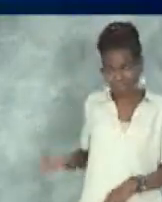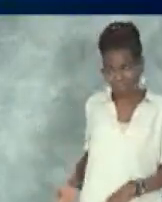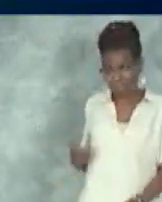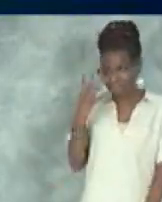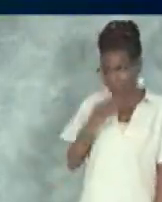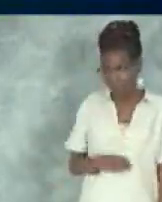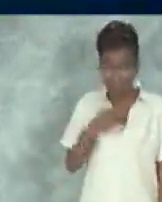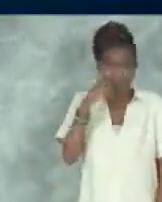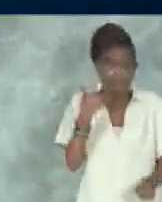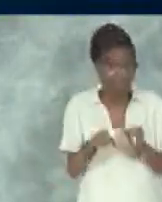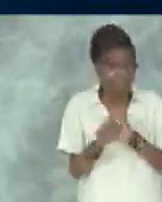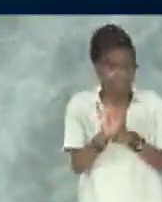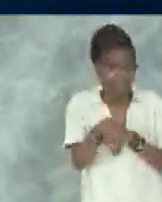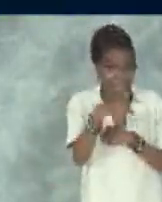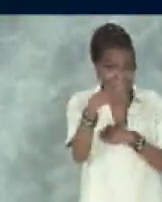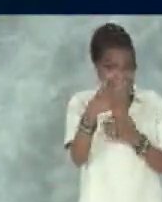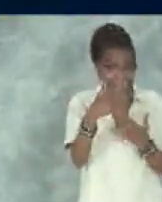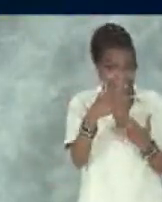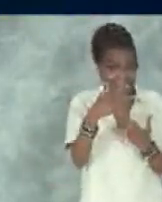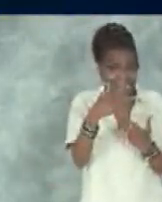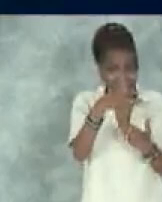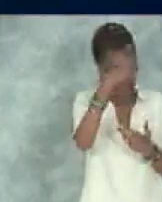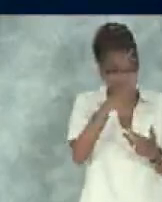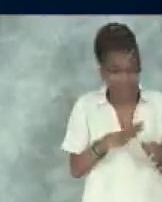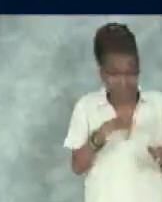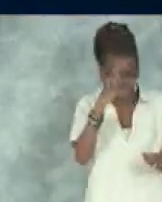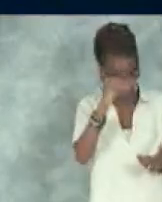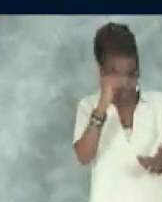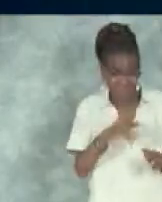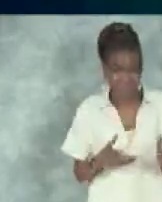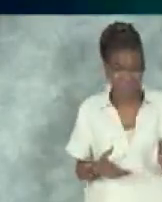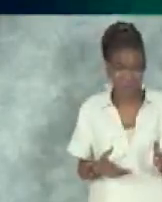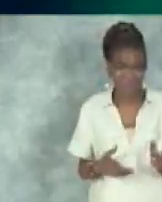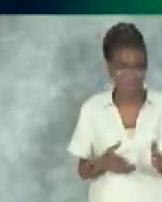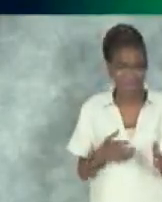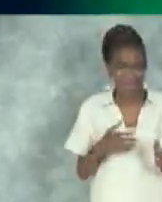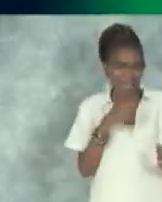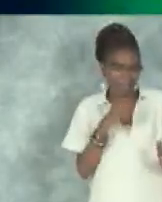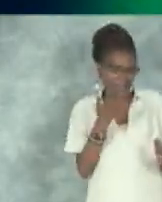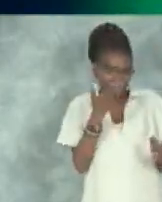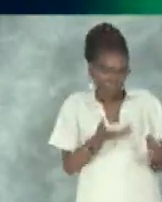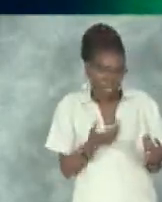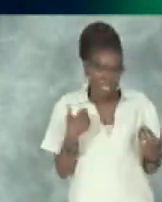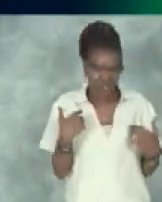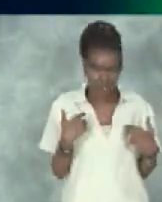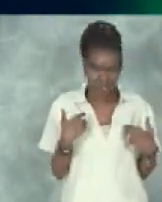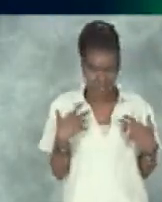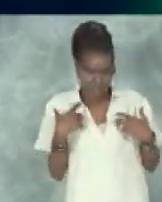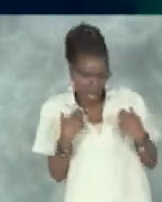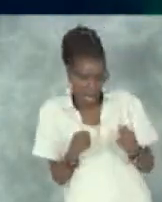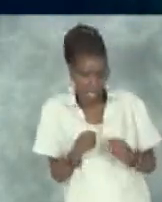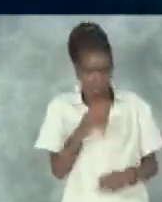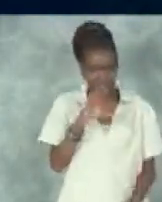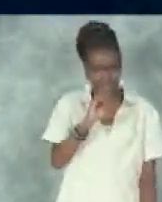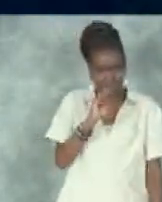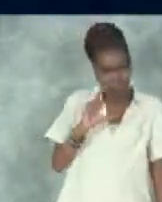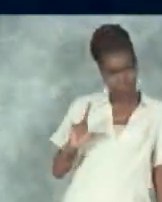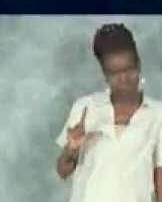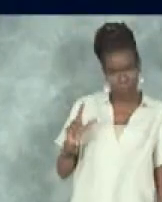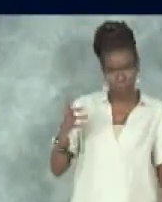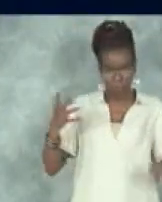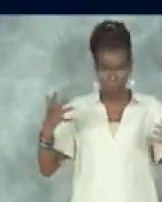him? Do you remember there was something about how cool he was? There was something about the confidence that he had. You need